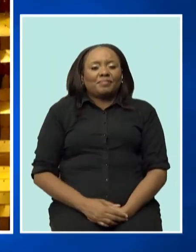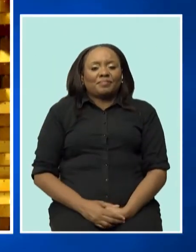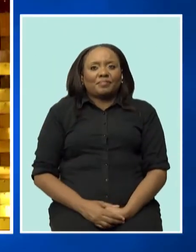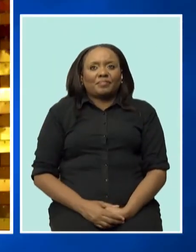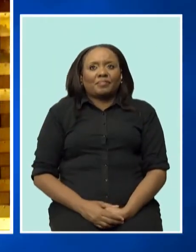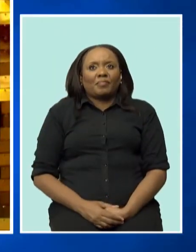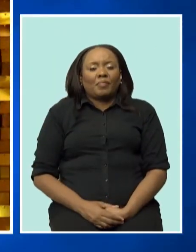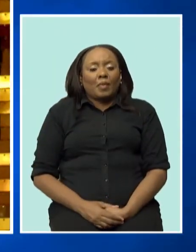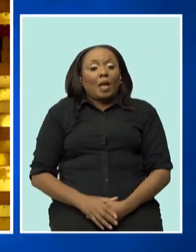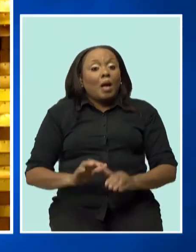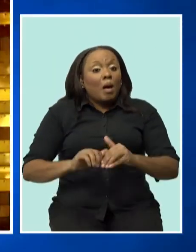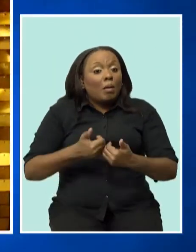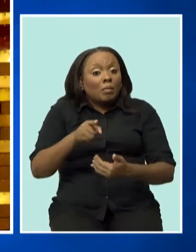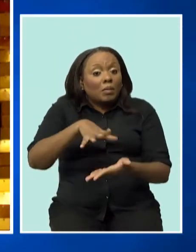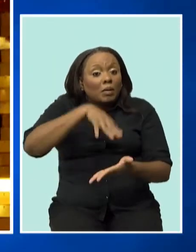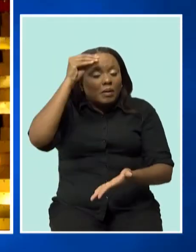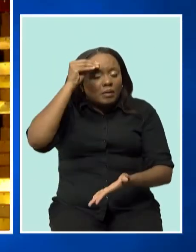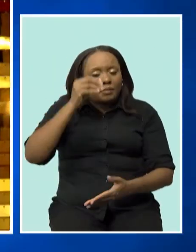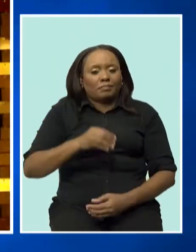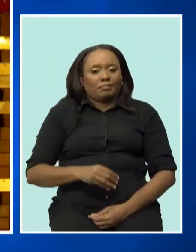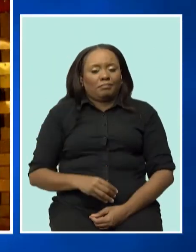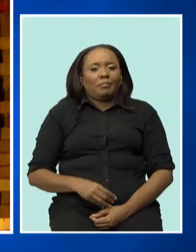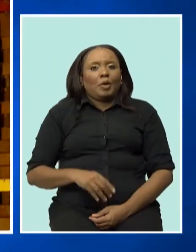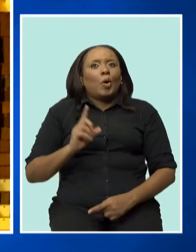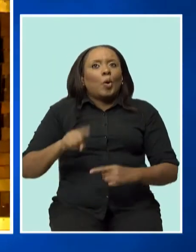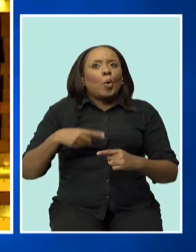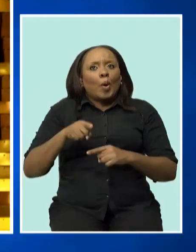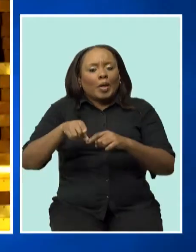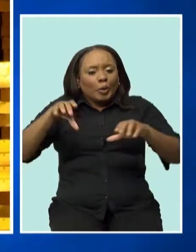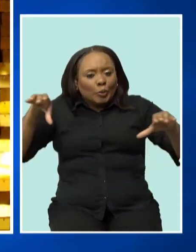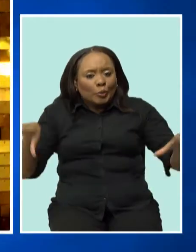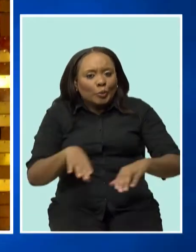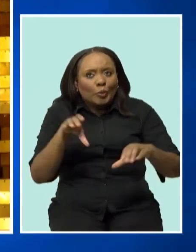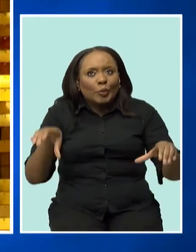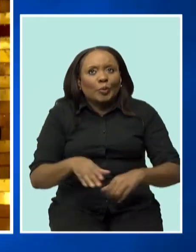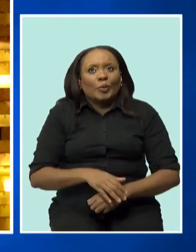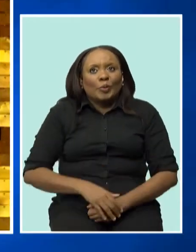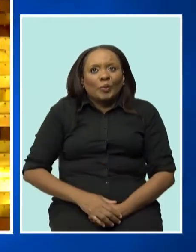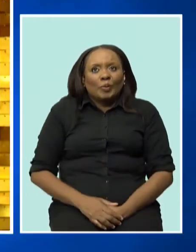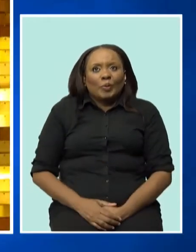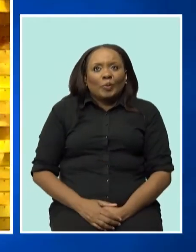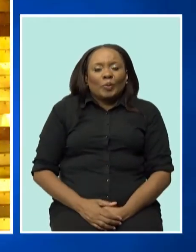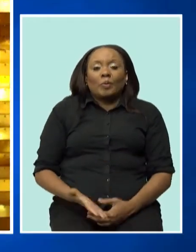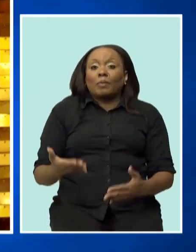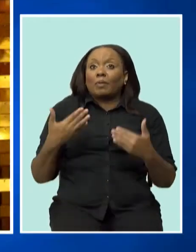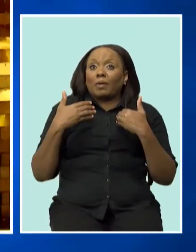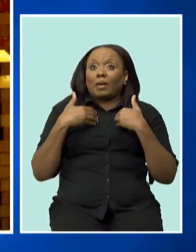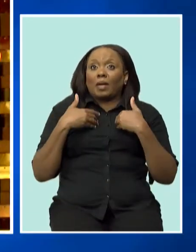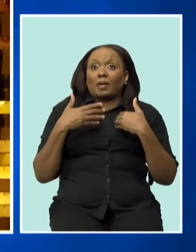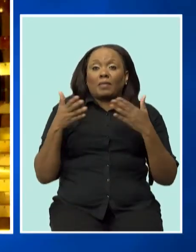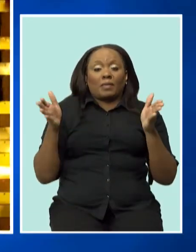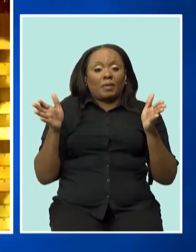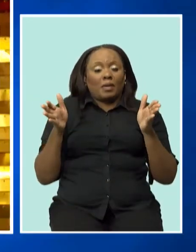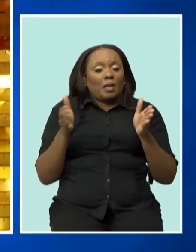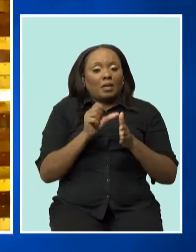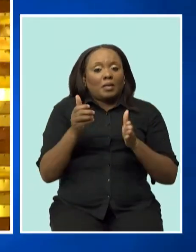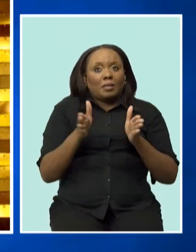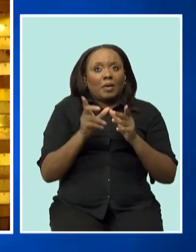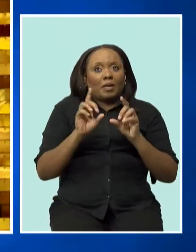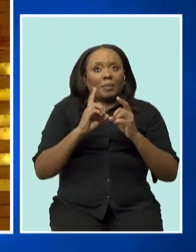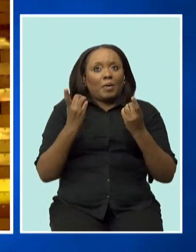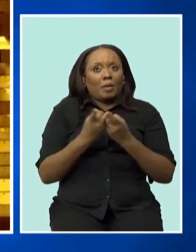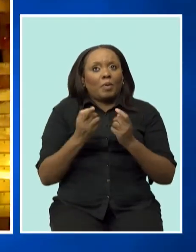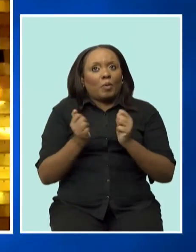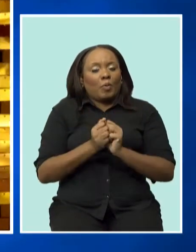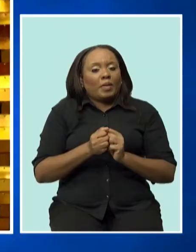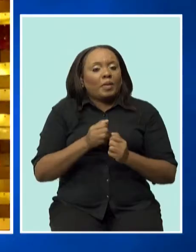Learning by doing. In fact, sir, we have maybe a small little maintenance department, nobody made up of schoolboys, right,